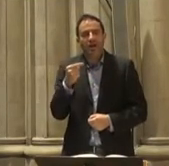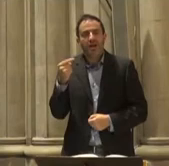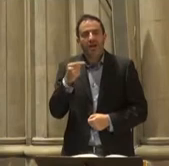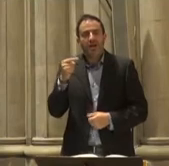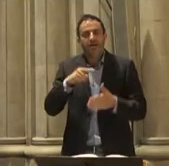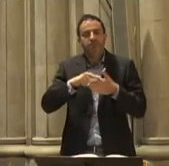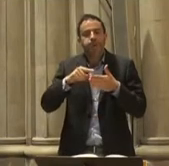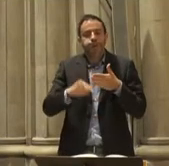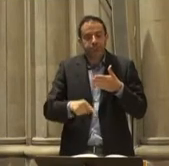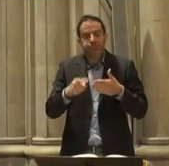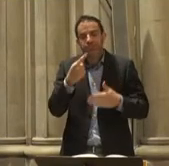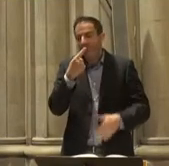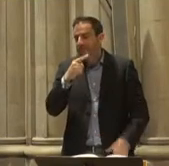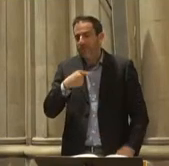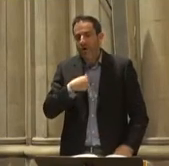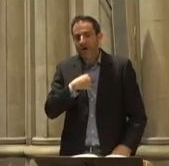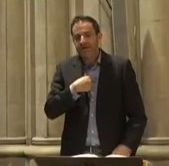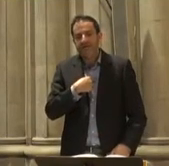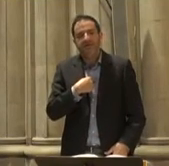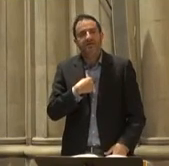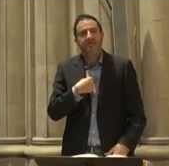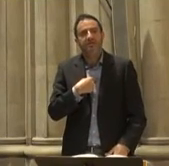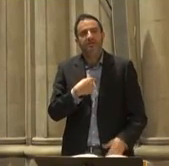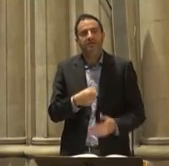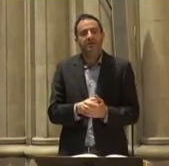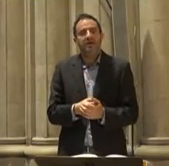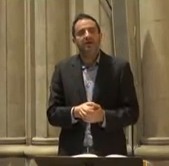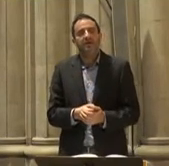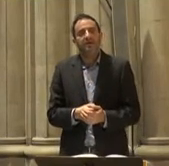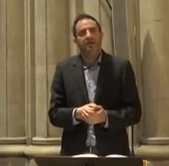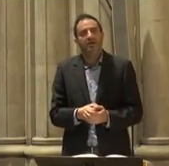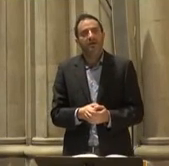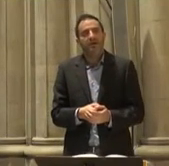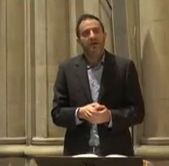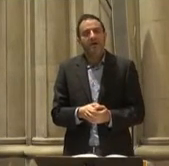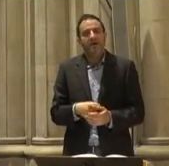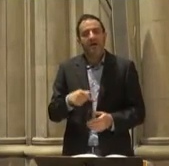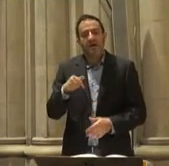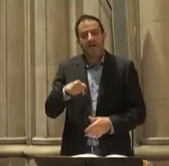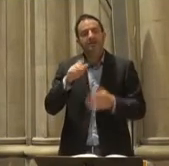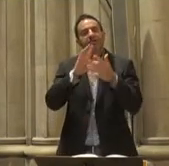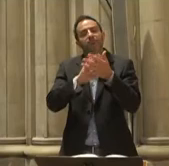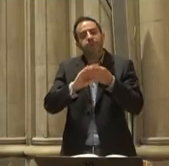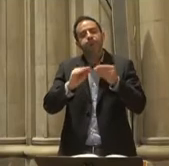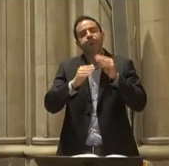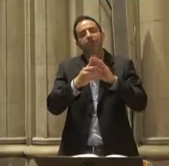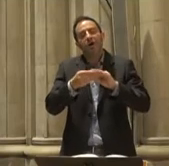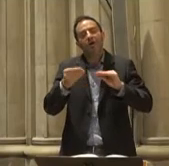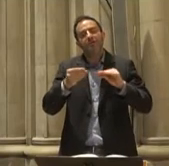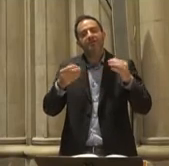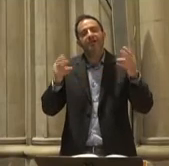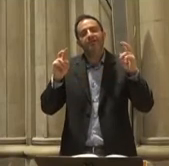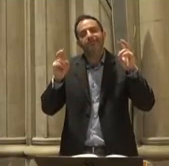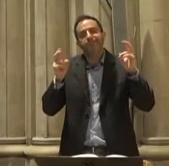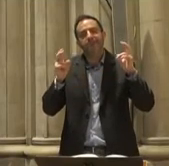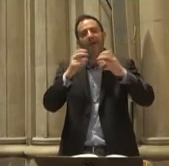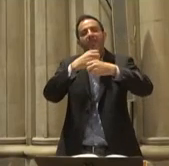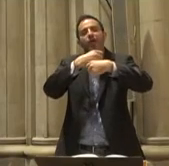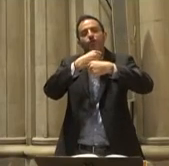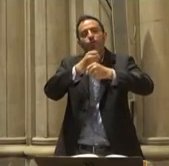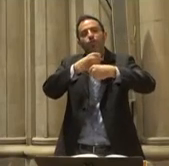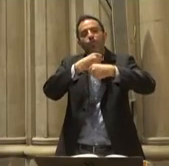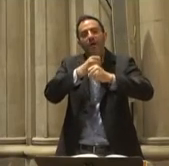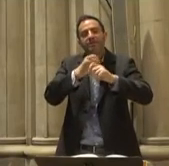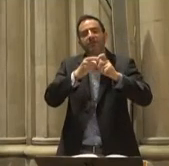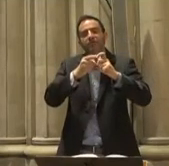well, evidenced by that very extended, sweeping narrative of the creation that we heard